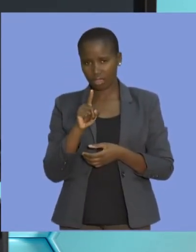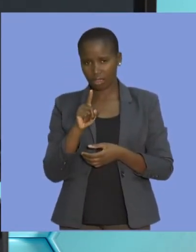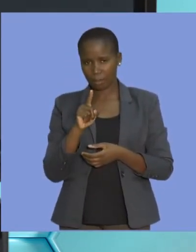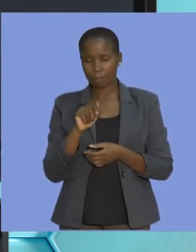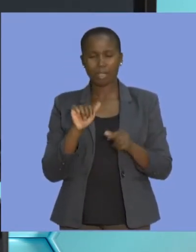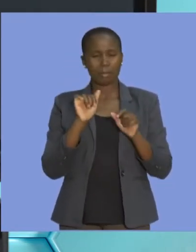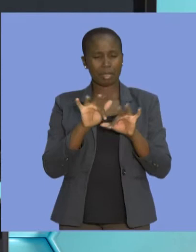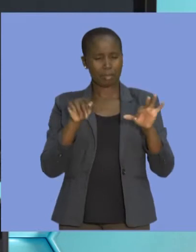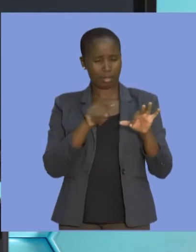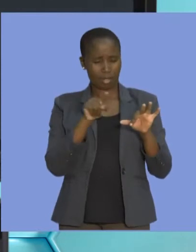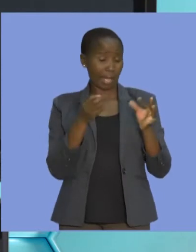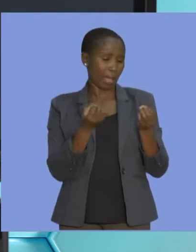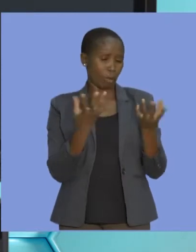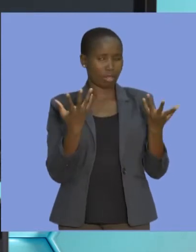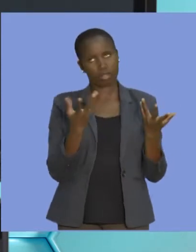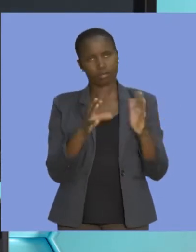people, let's say,